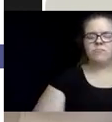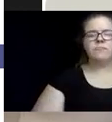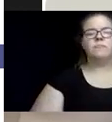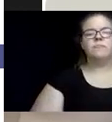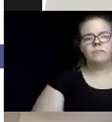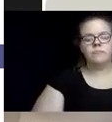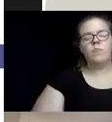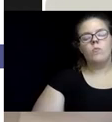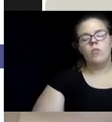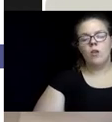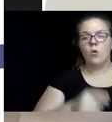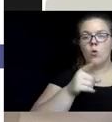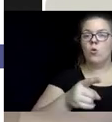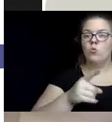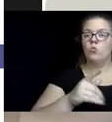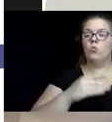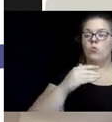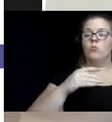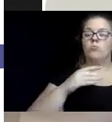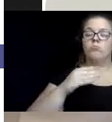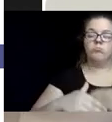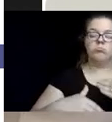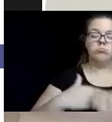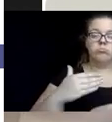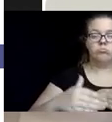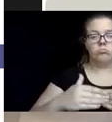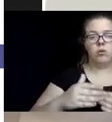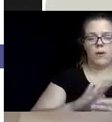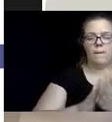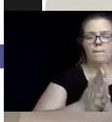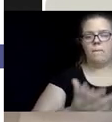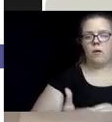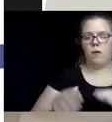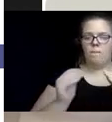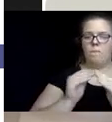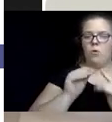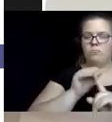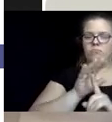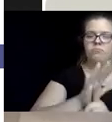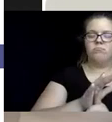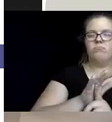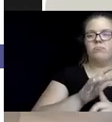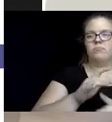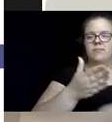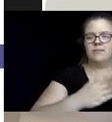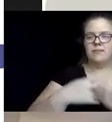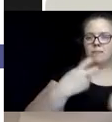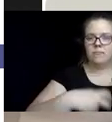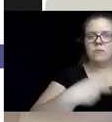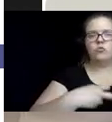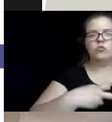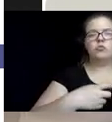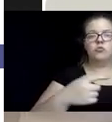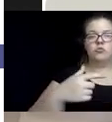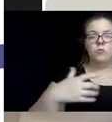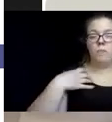as you age, you do become more vulnerable to some of those issues. Your health may deteriorate and more supports need to be